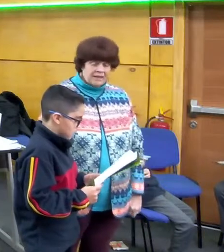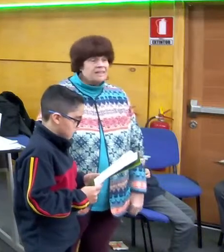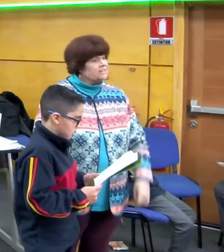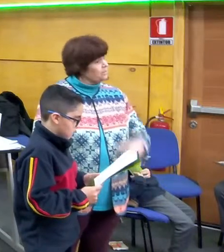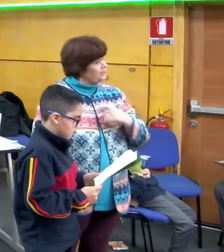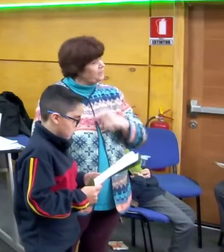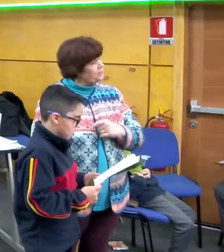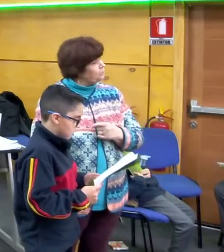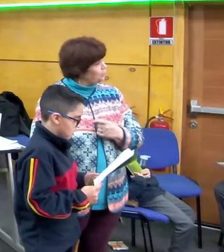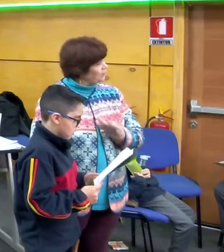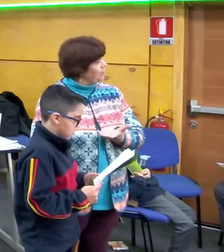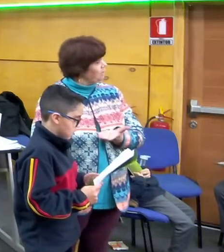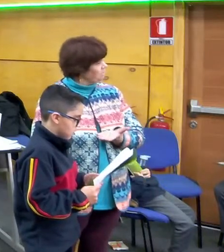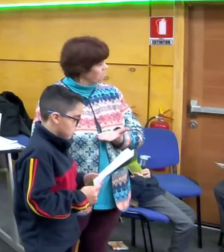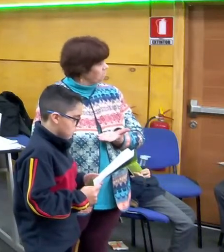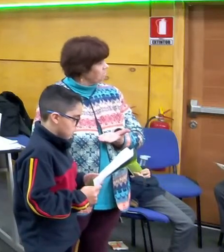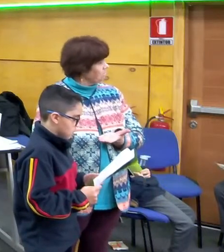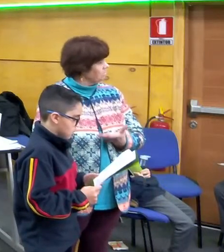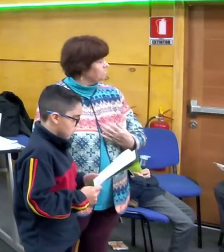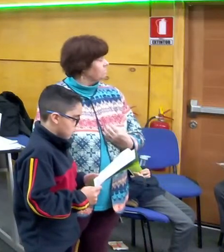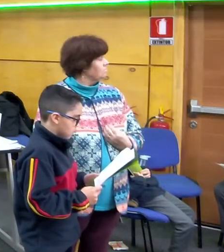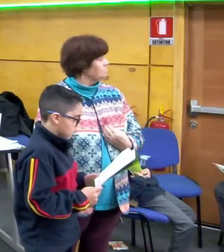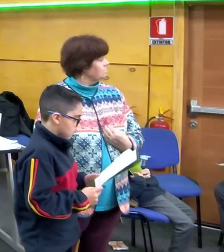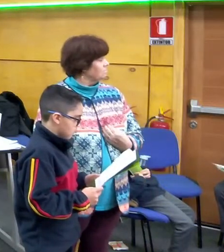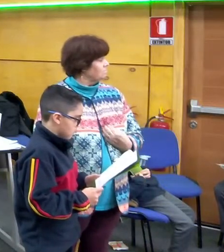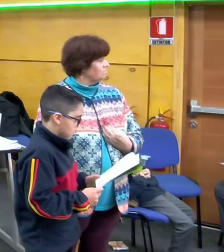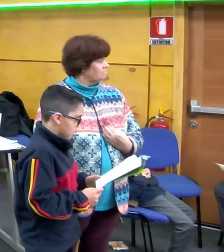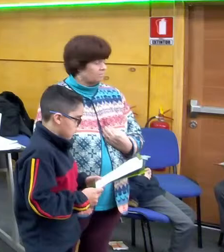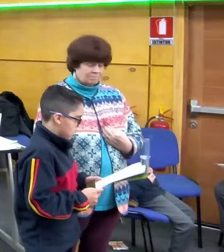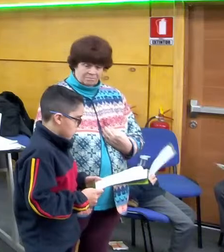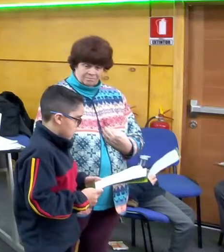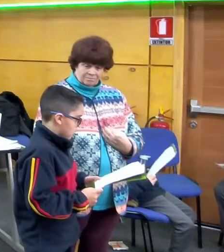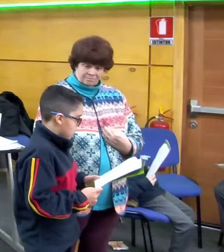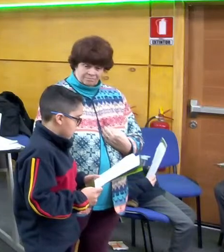good. Something he could work on?